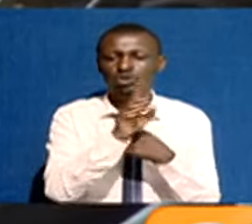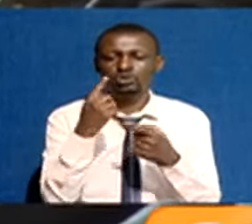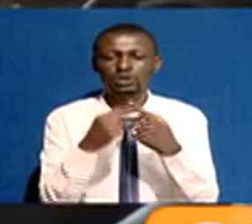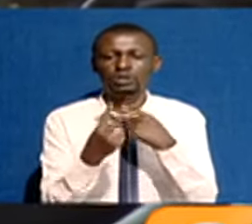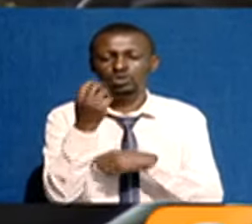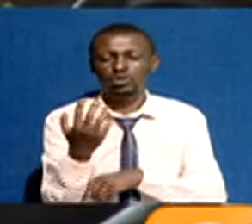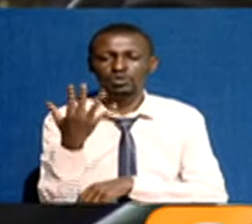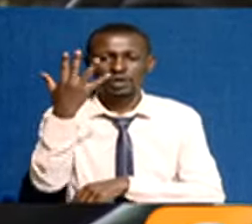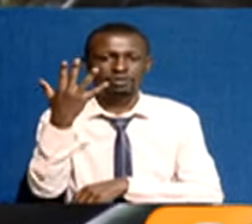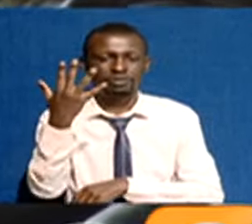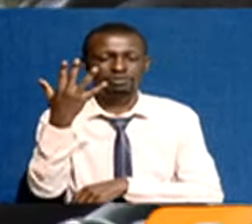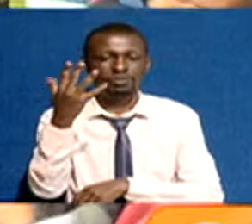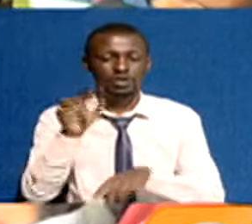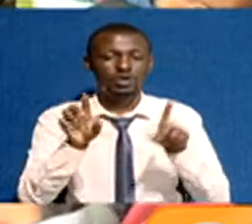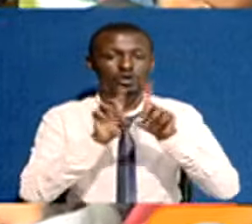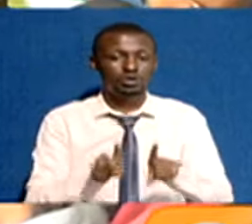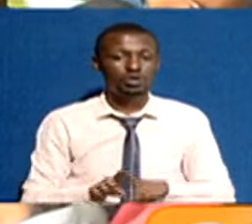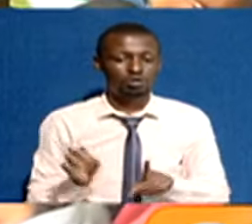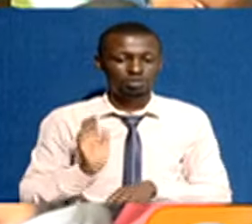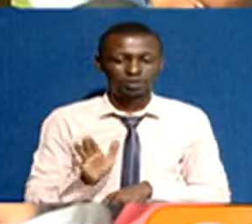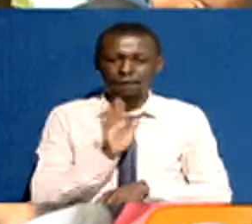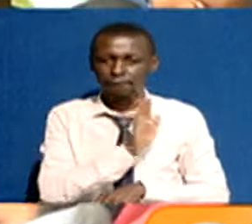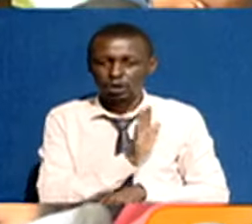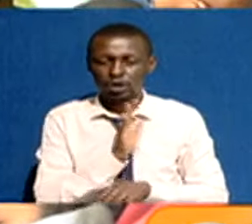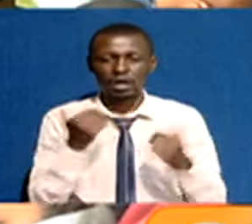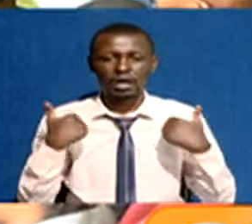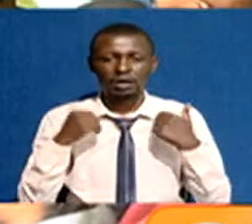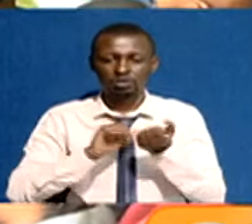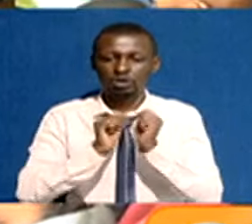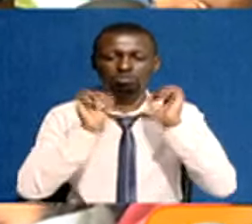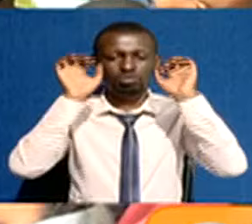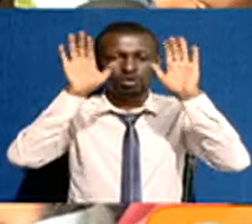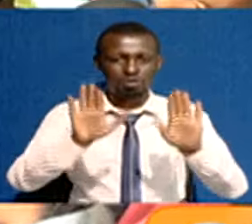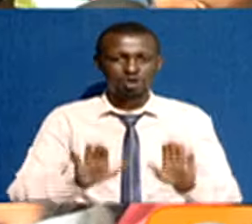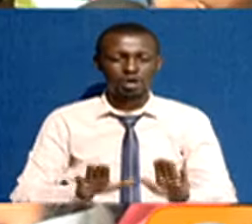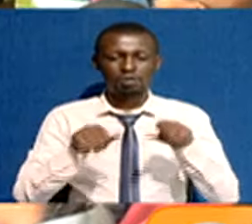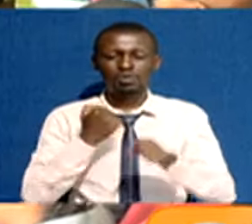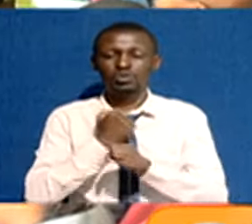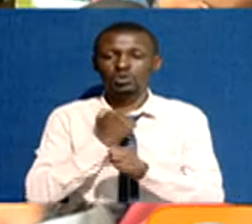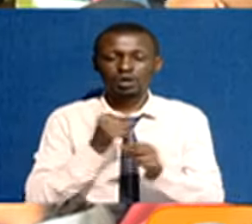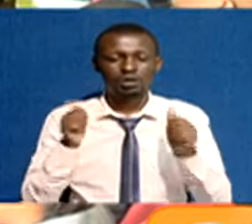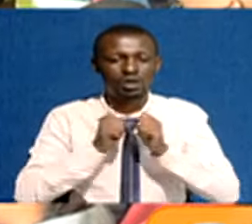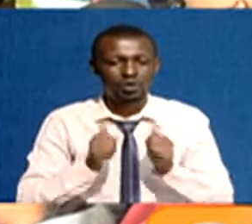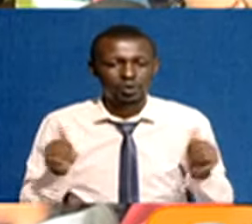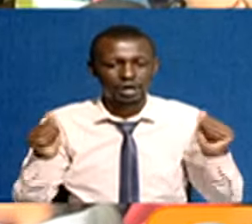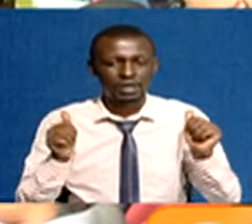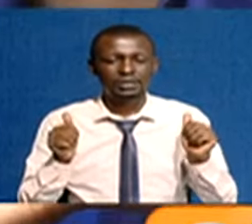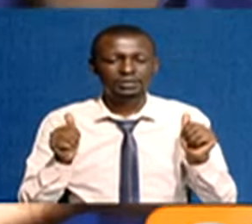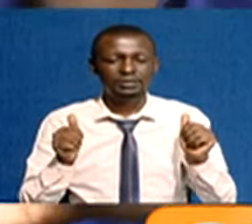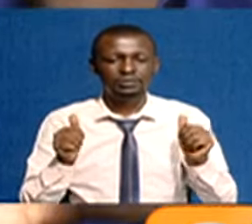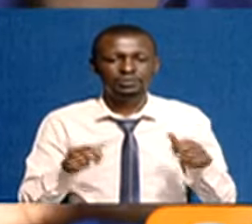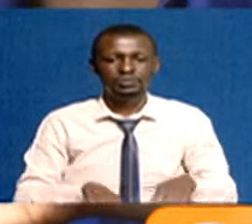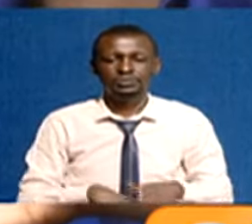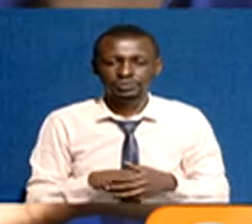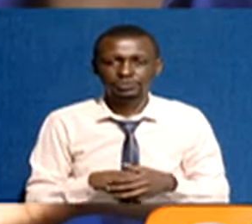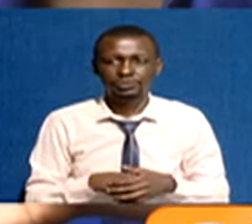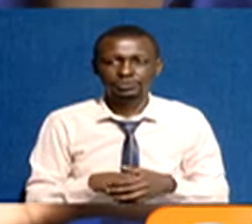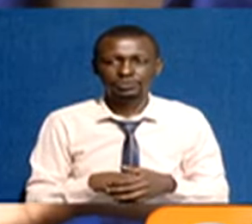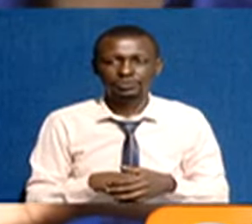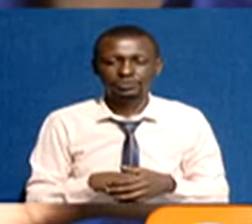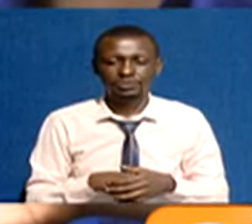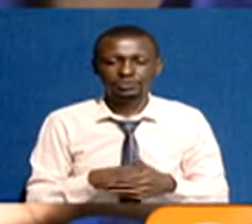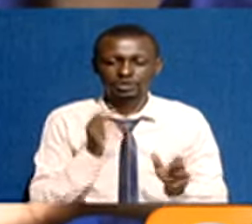2024-2025. This at a time when the board is making necessary changes to streamline the operations of the betting industry. We have